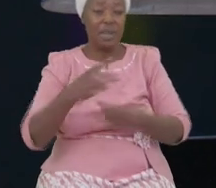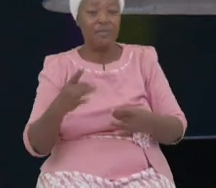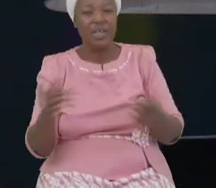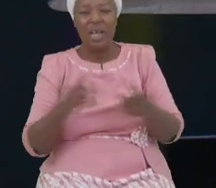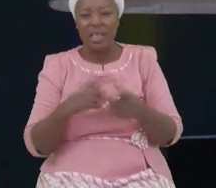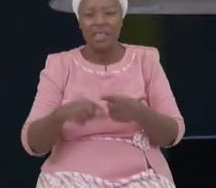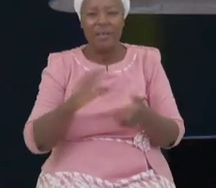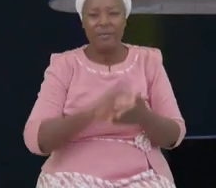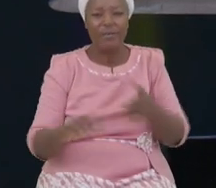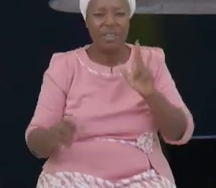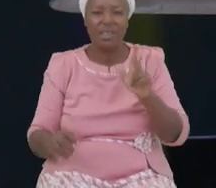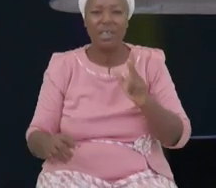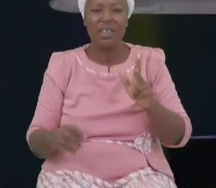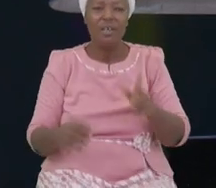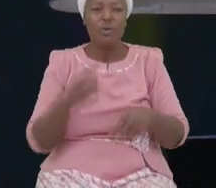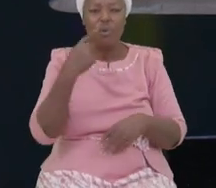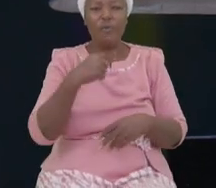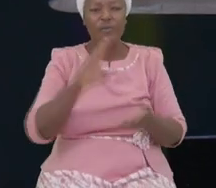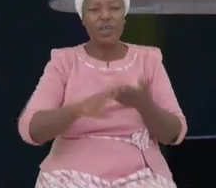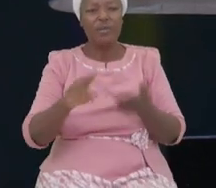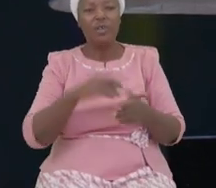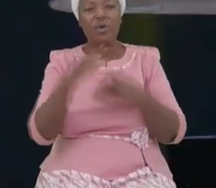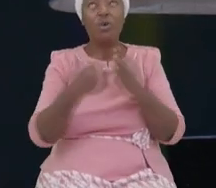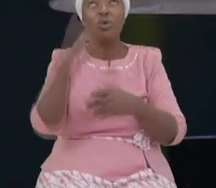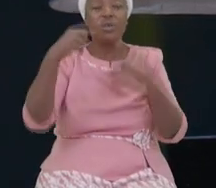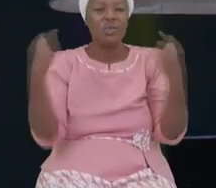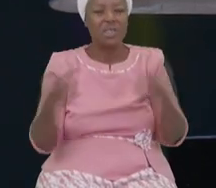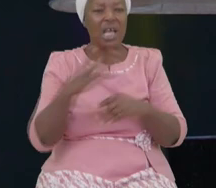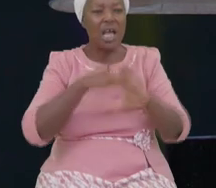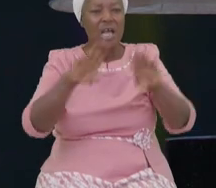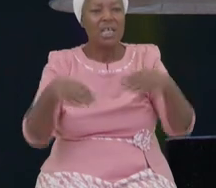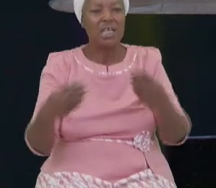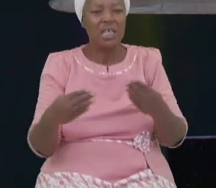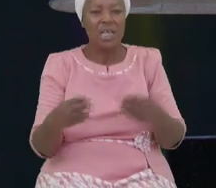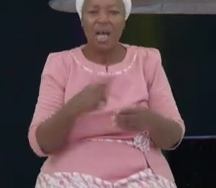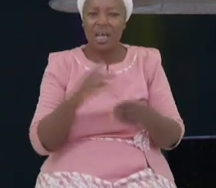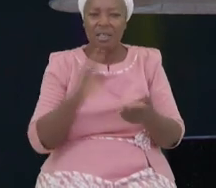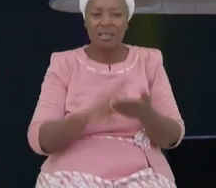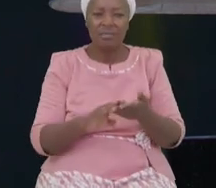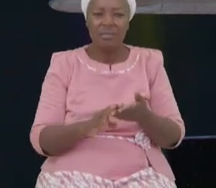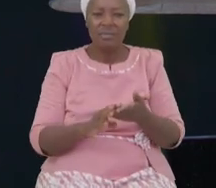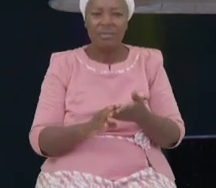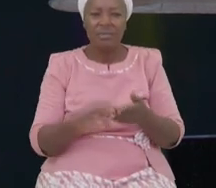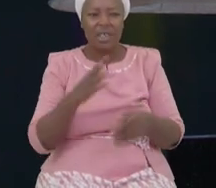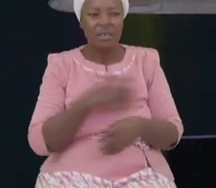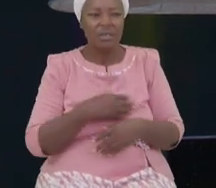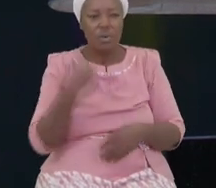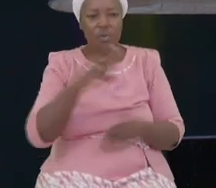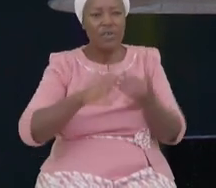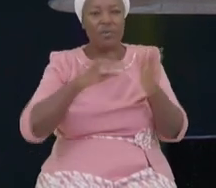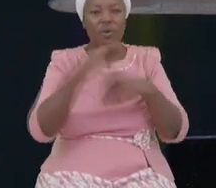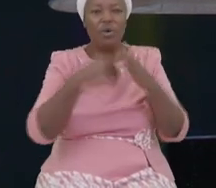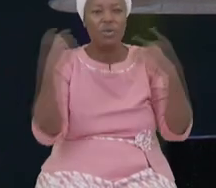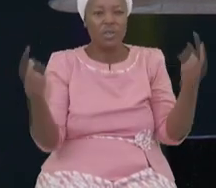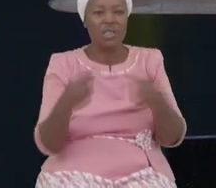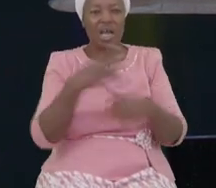for forgiveth all thine iniquities and healeth all thy diseases. That's what he will do for